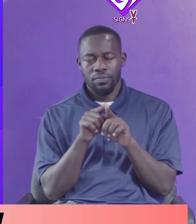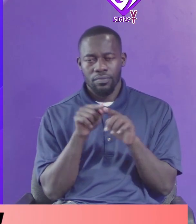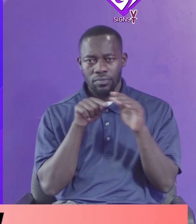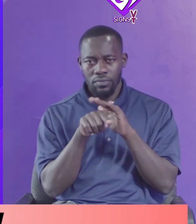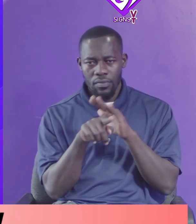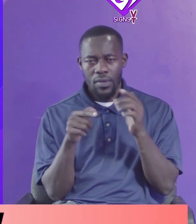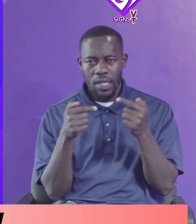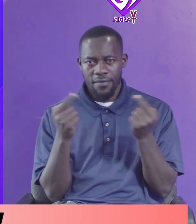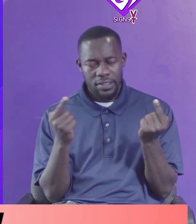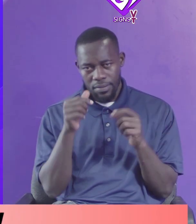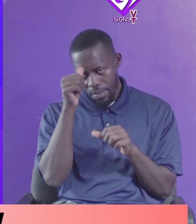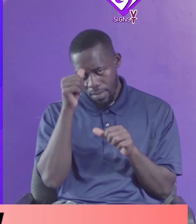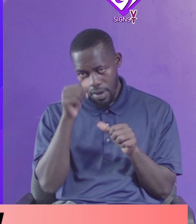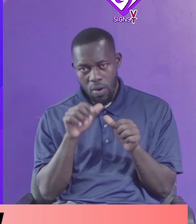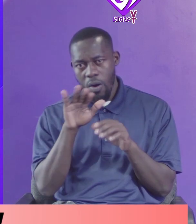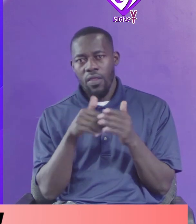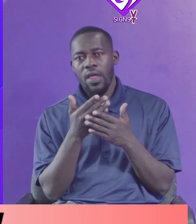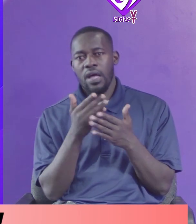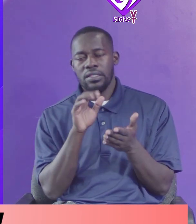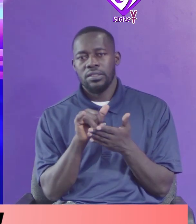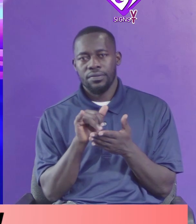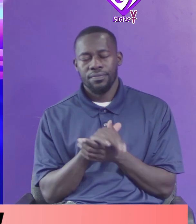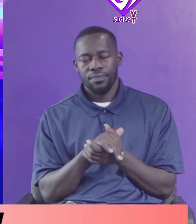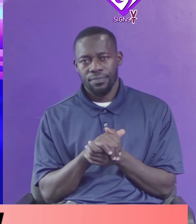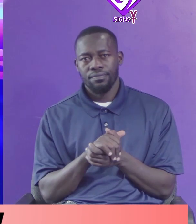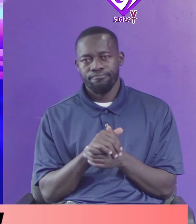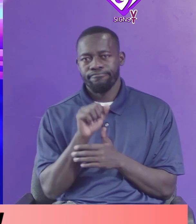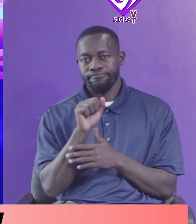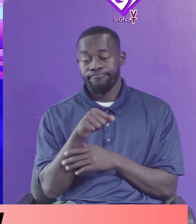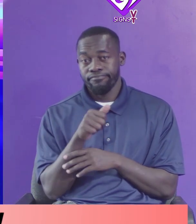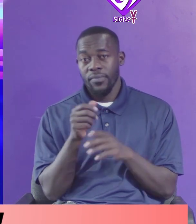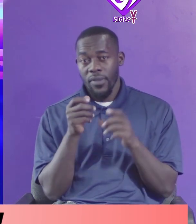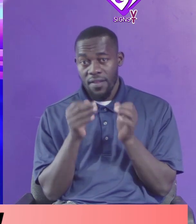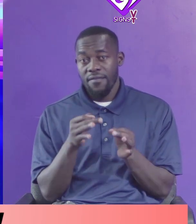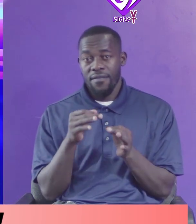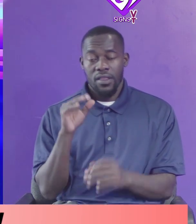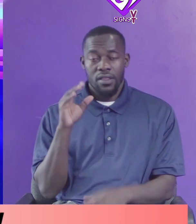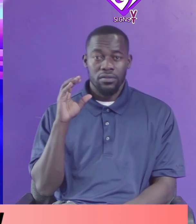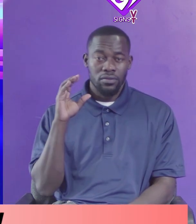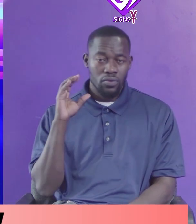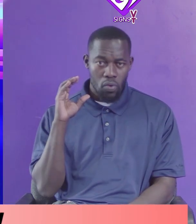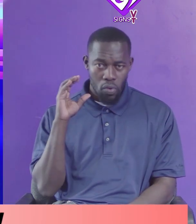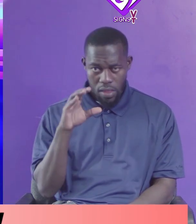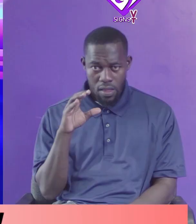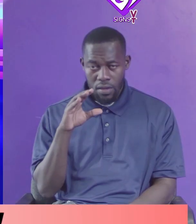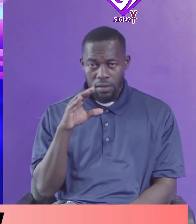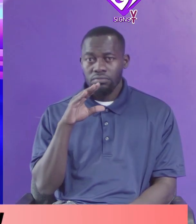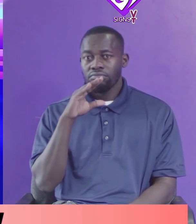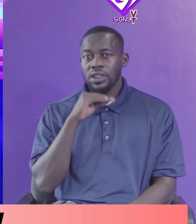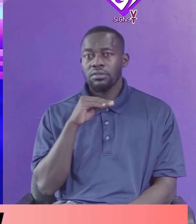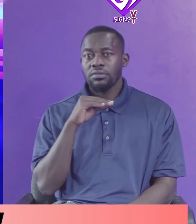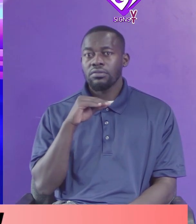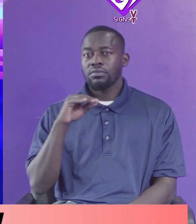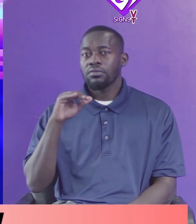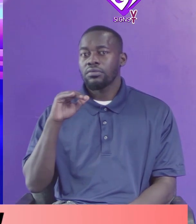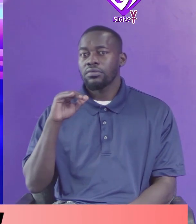this to try and catch up to Arsenal. Yeah, it kind of goes to the at times that people criticize. Some